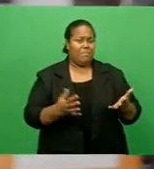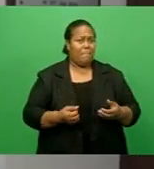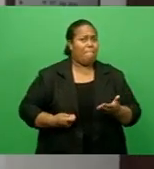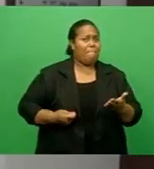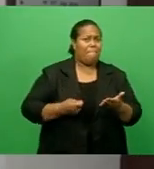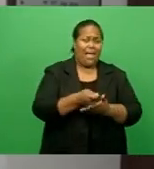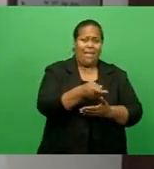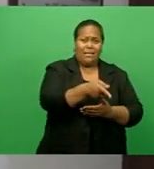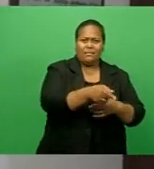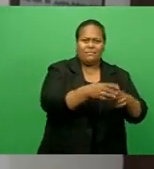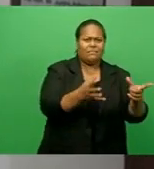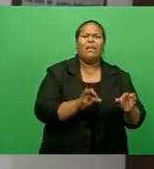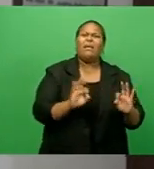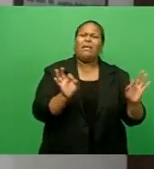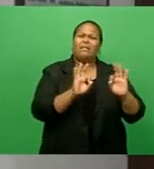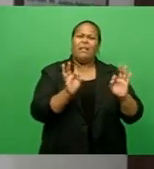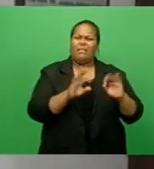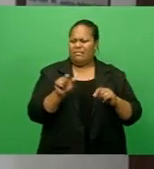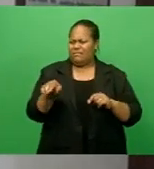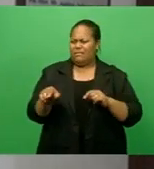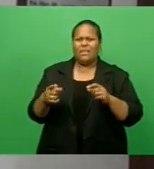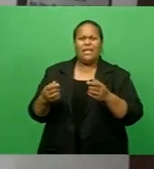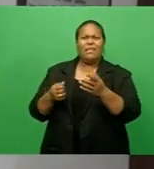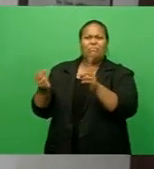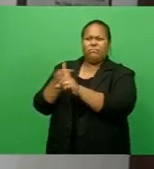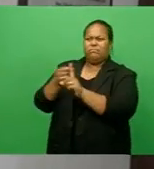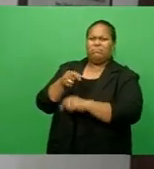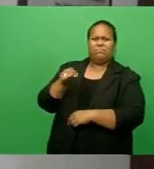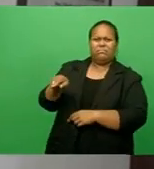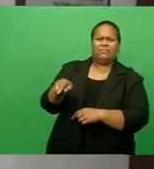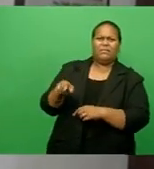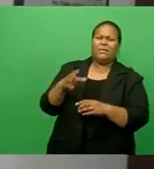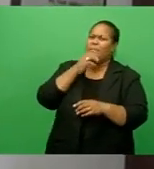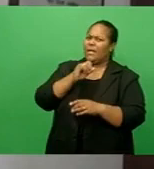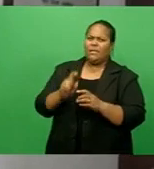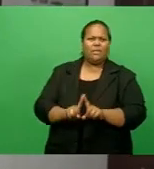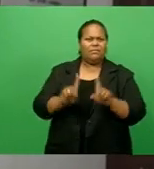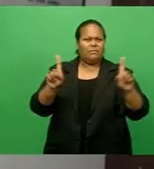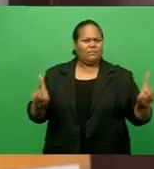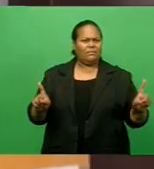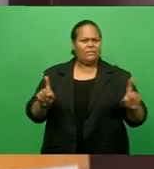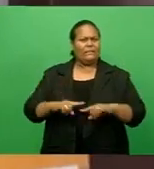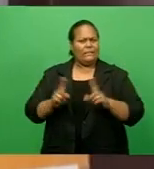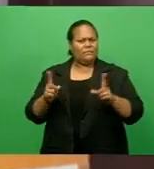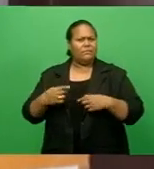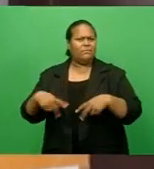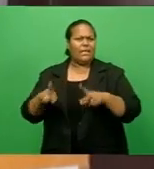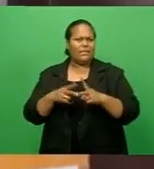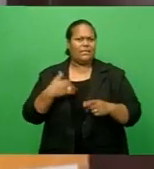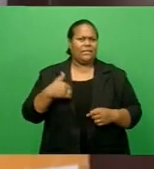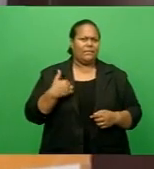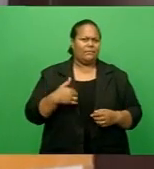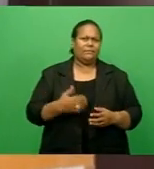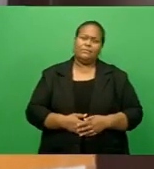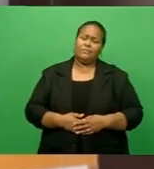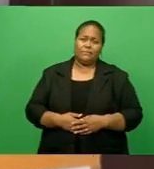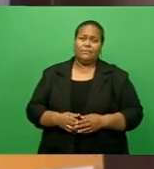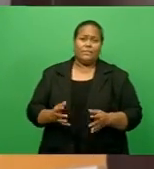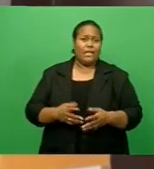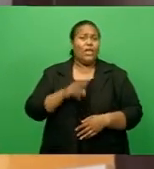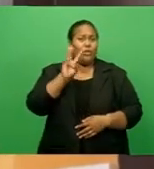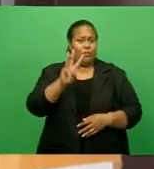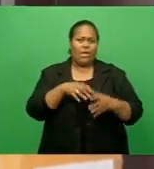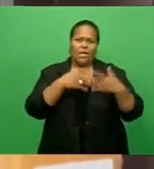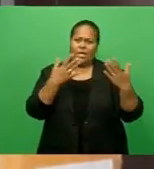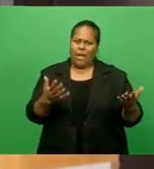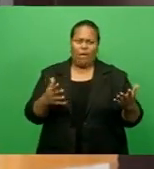any domestic relation with the deceased and are residing at different places. The state filed information today, and the 3 are now facing